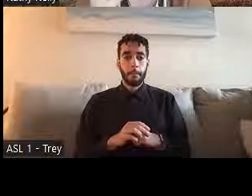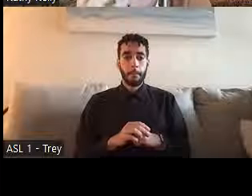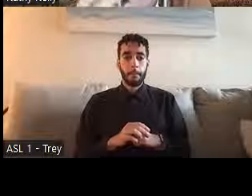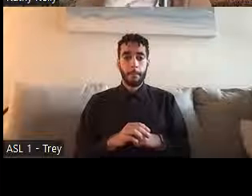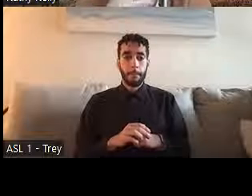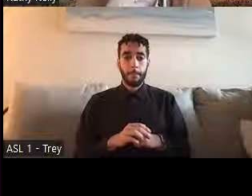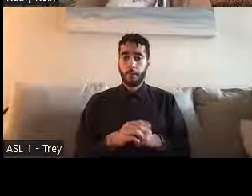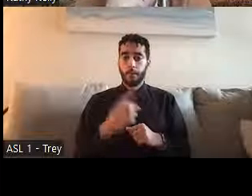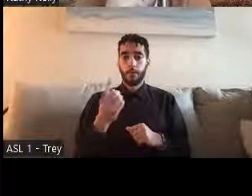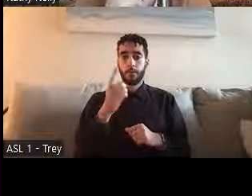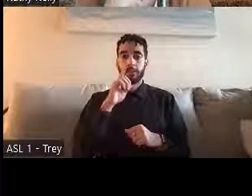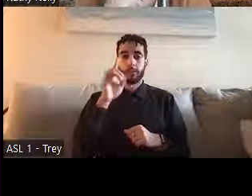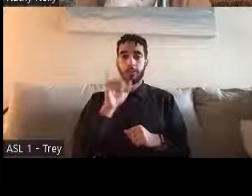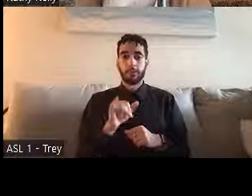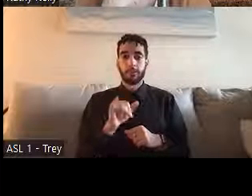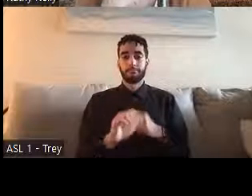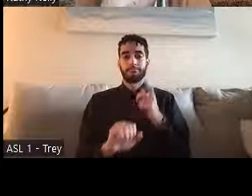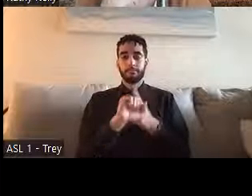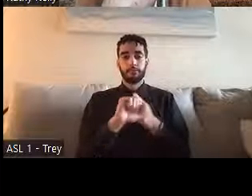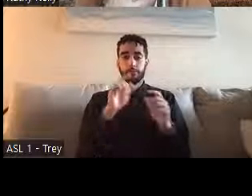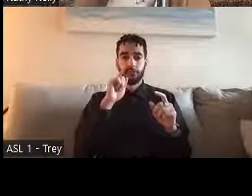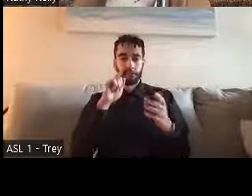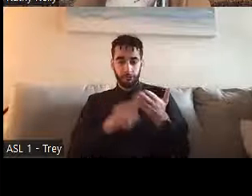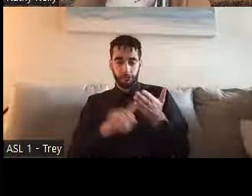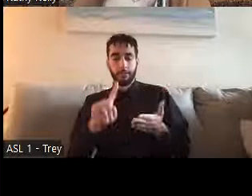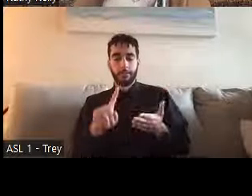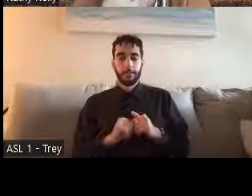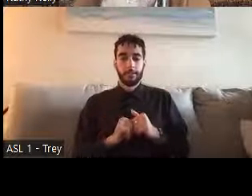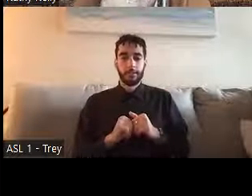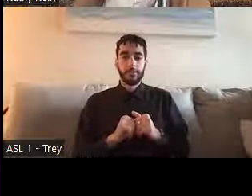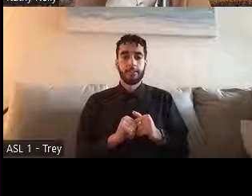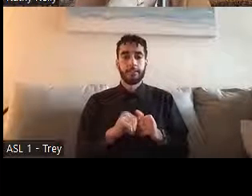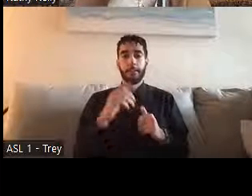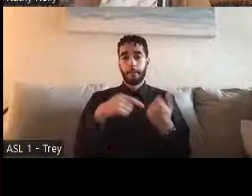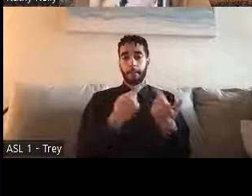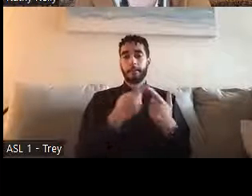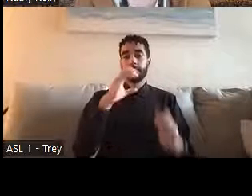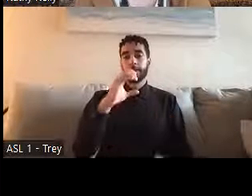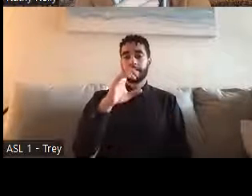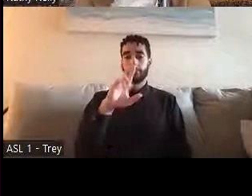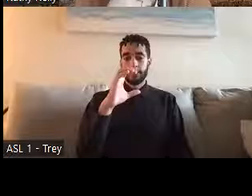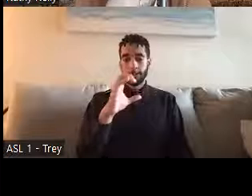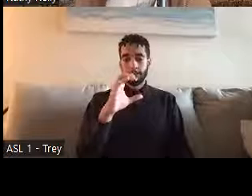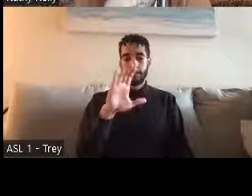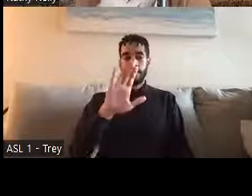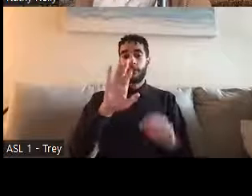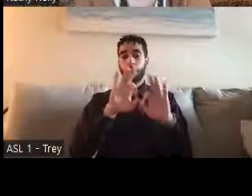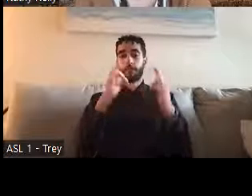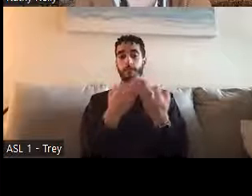check about the contact information about the CRC, who their family